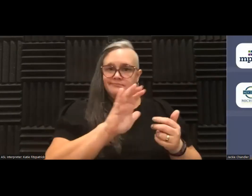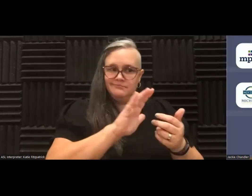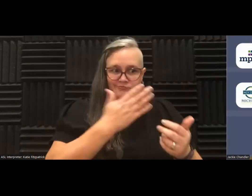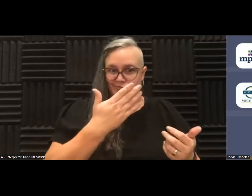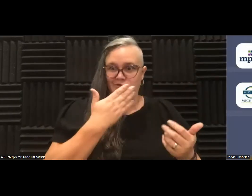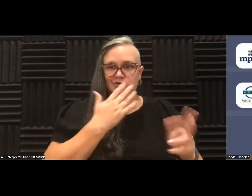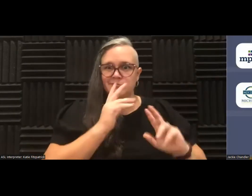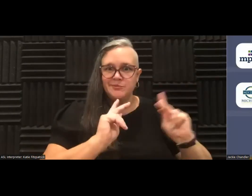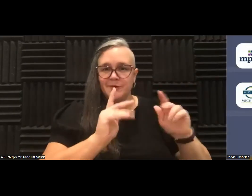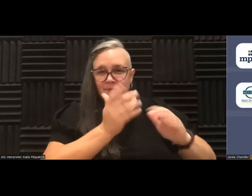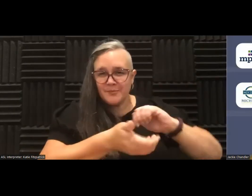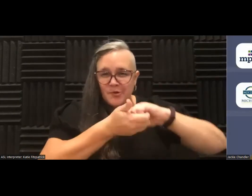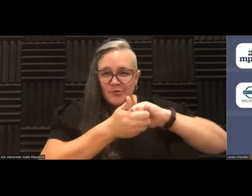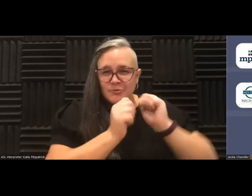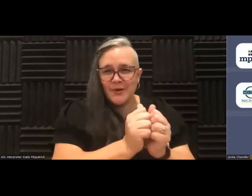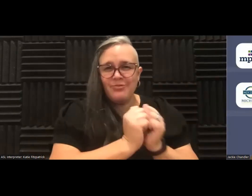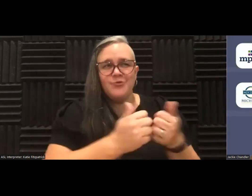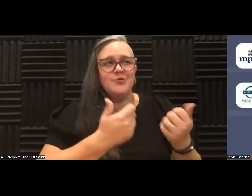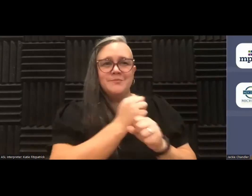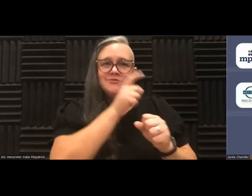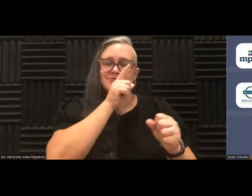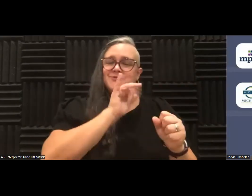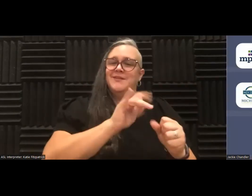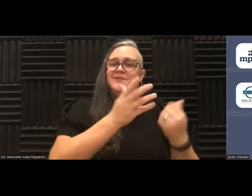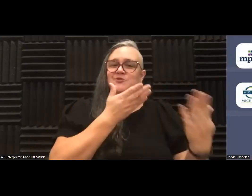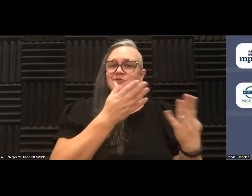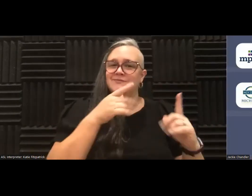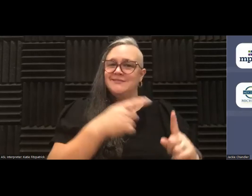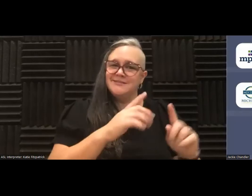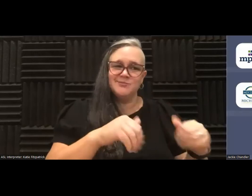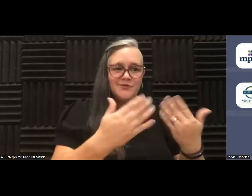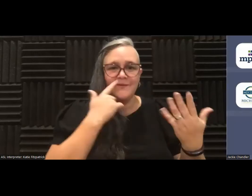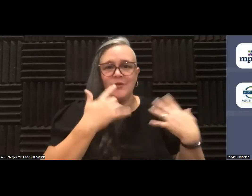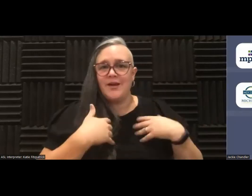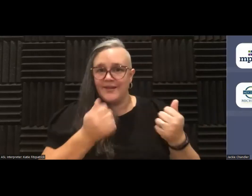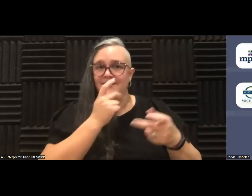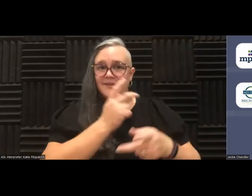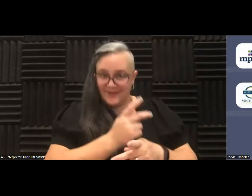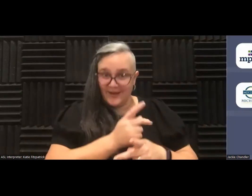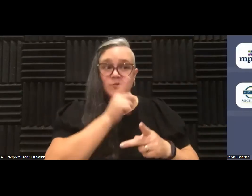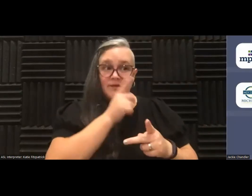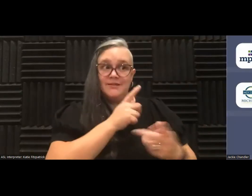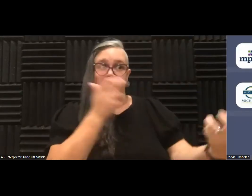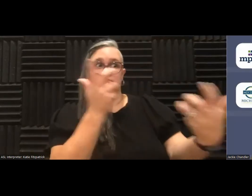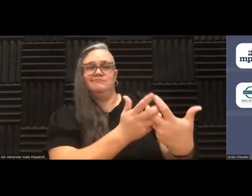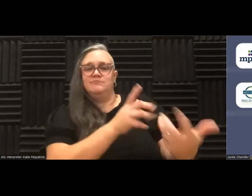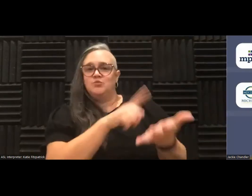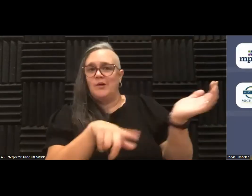together to make sure that the services provided in healthcare are responsive to the needs of farm